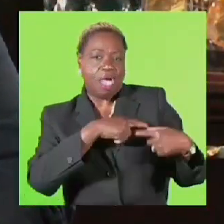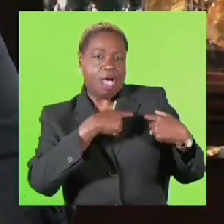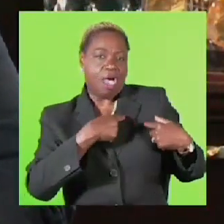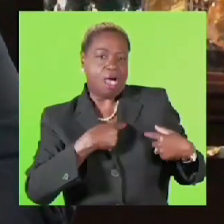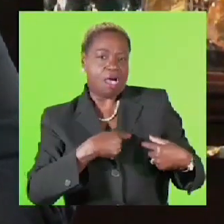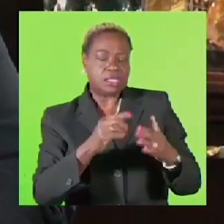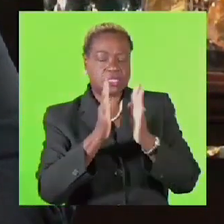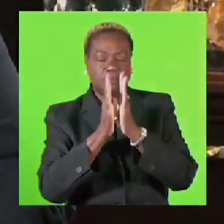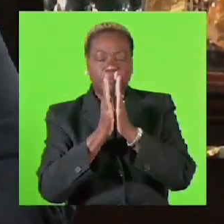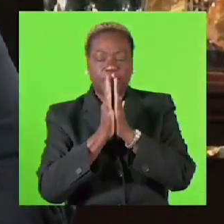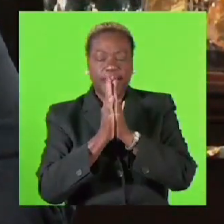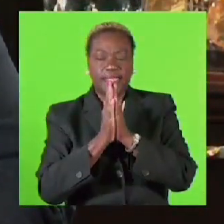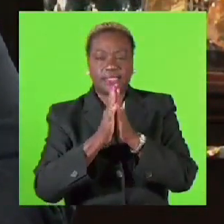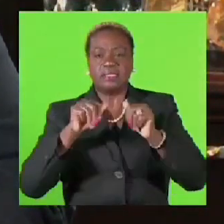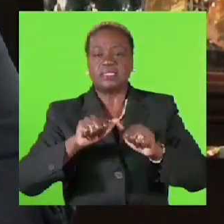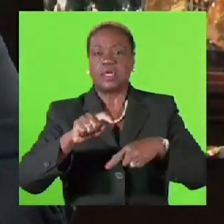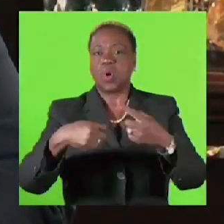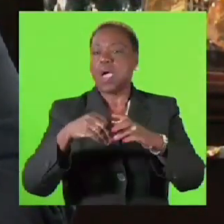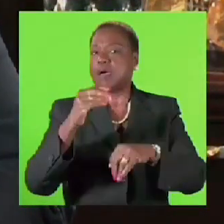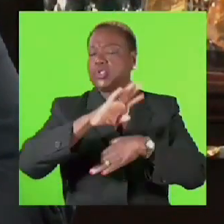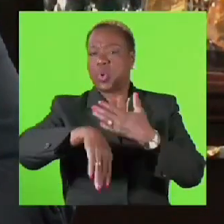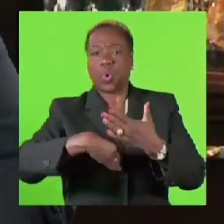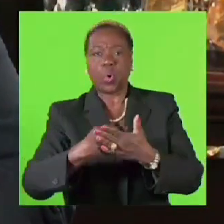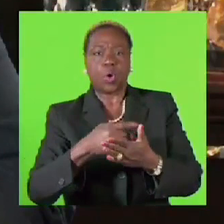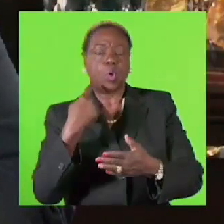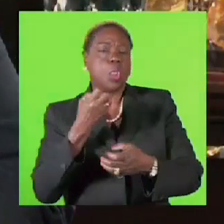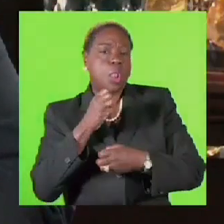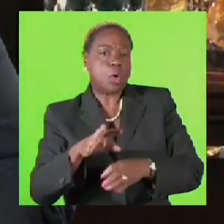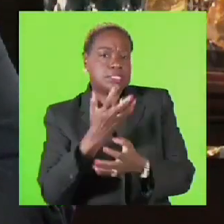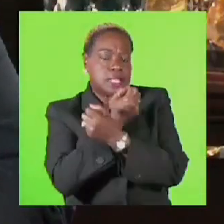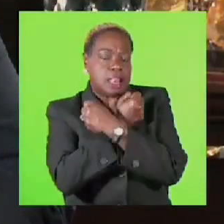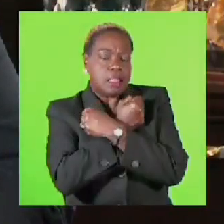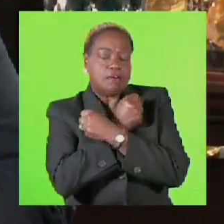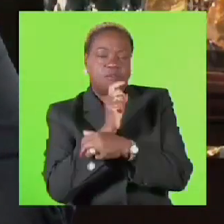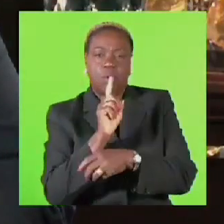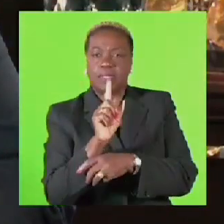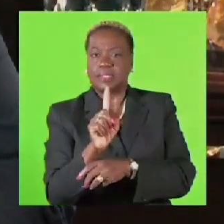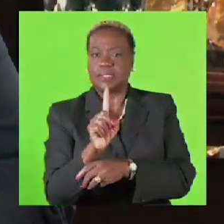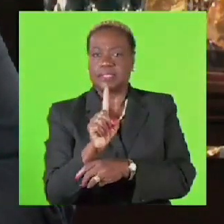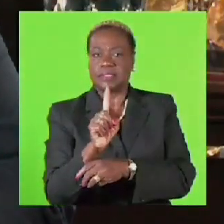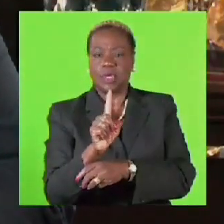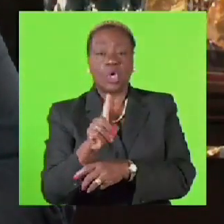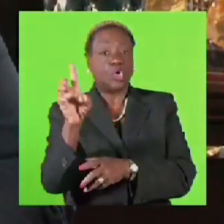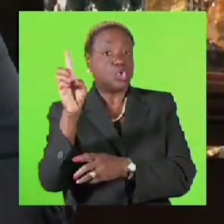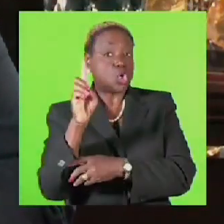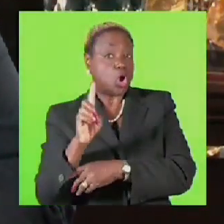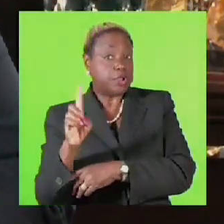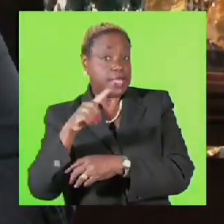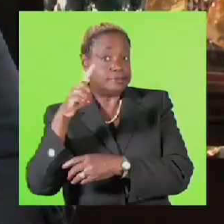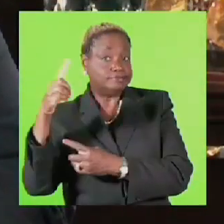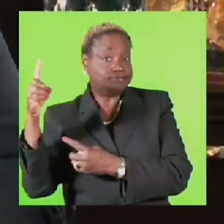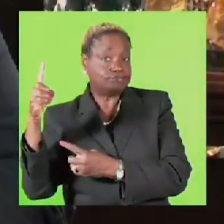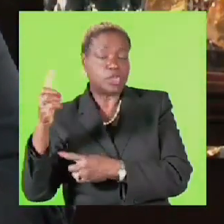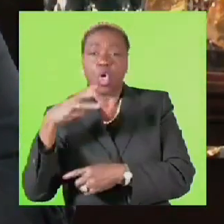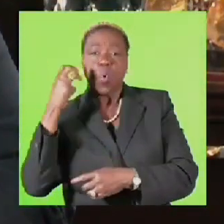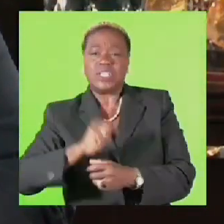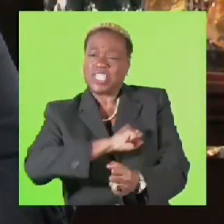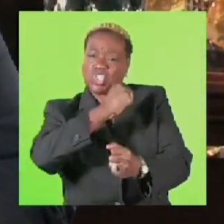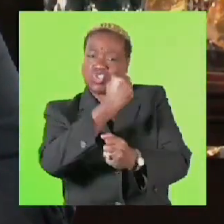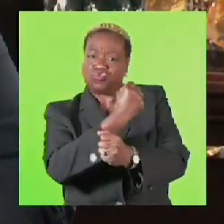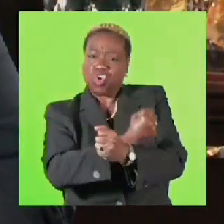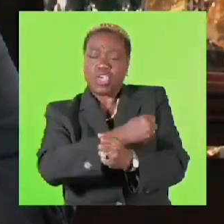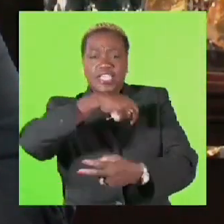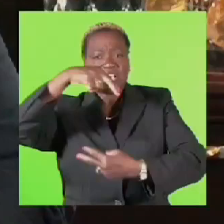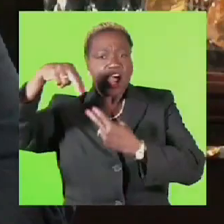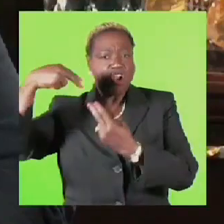hearts and prayers still go out to all who lost loved ones. Dorian was the